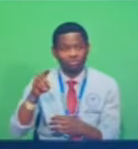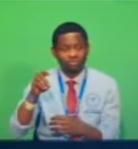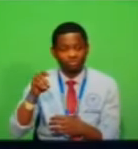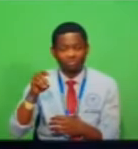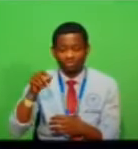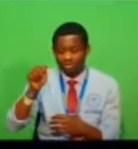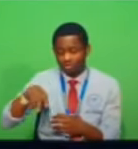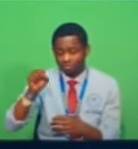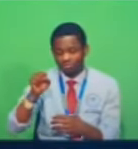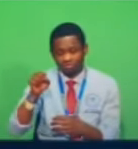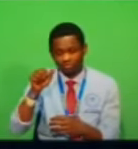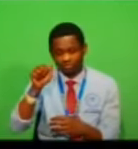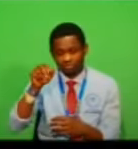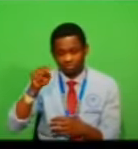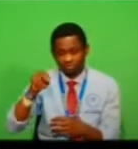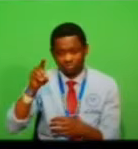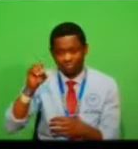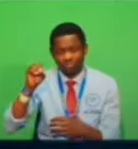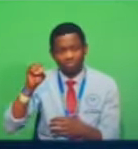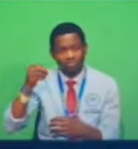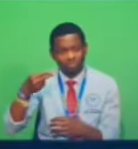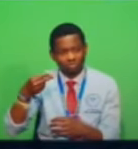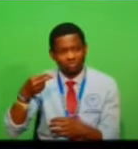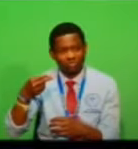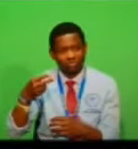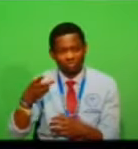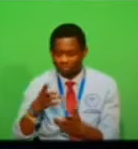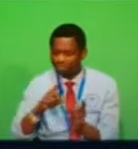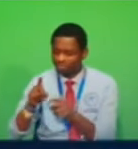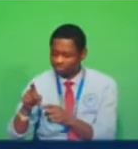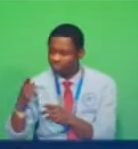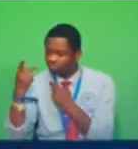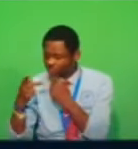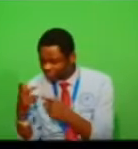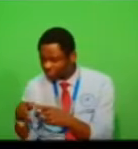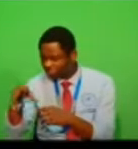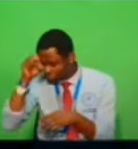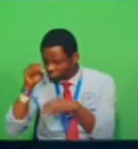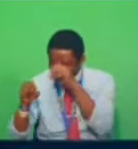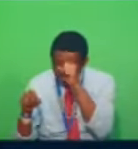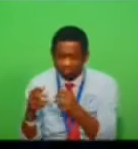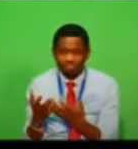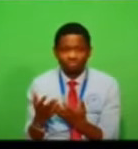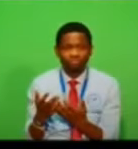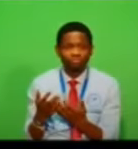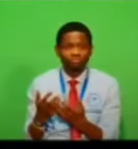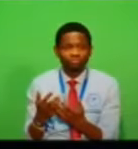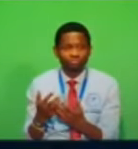time. I would go visit with him, and I would absorb knowledge from these men of God. Apostle Ahen, he was in